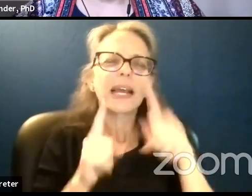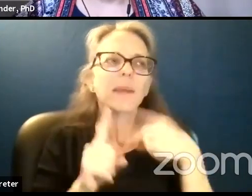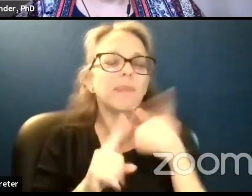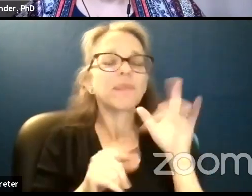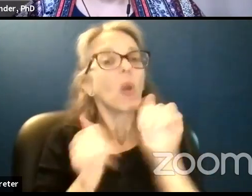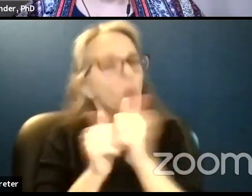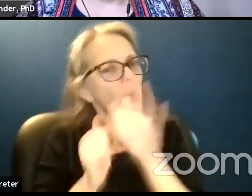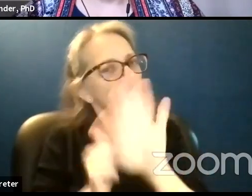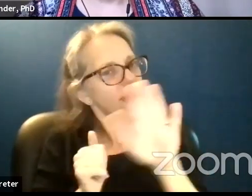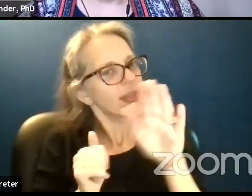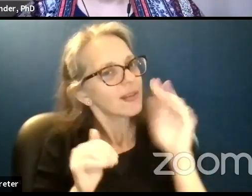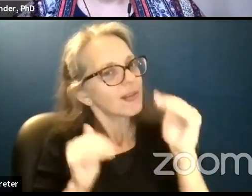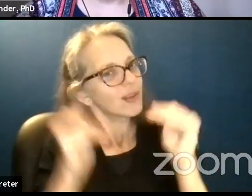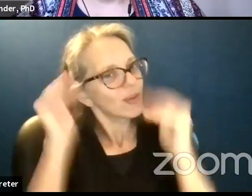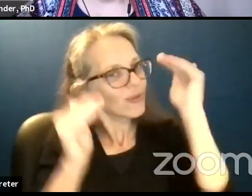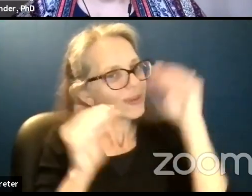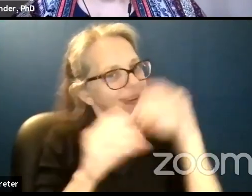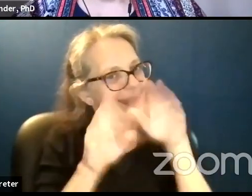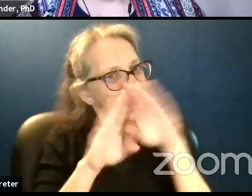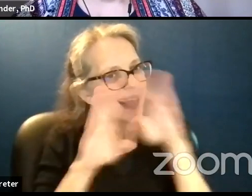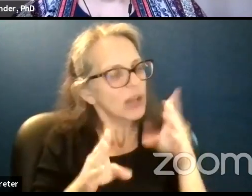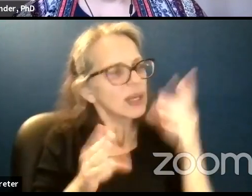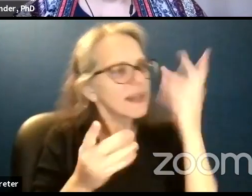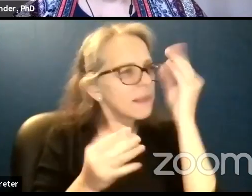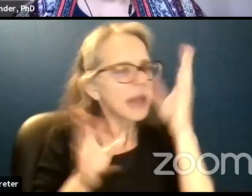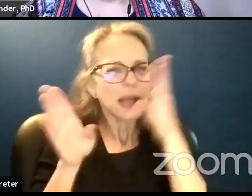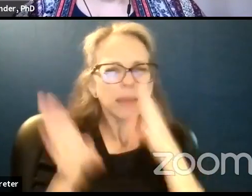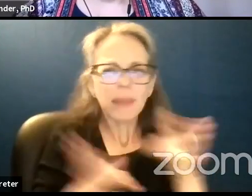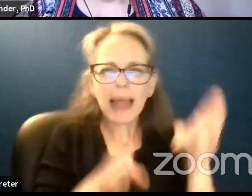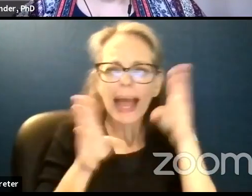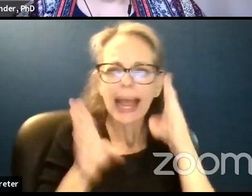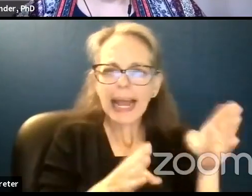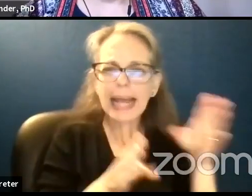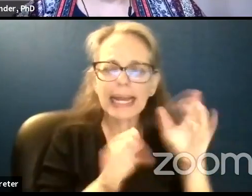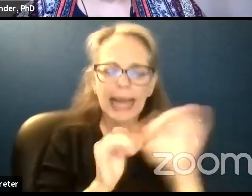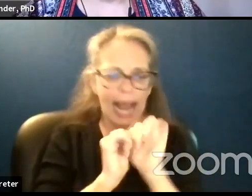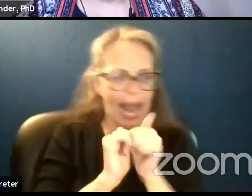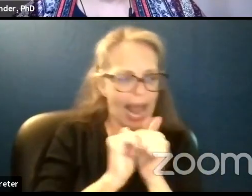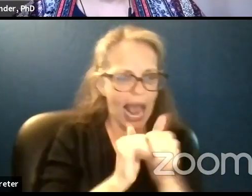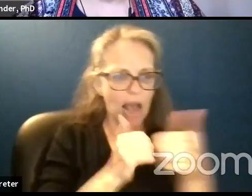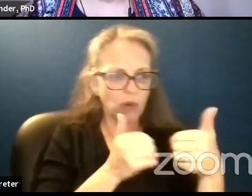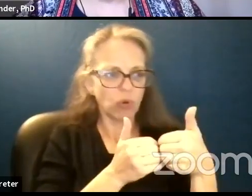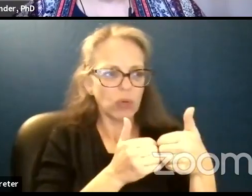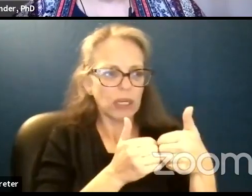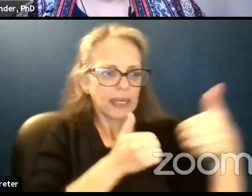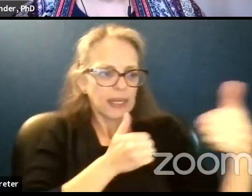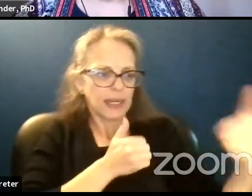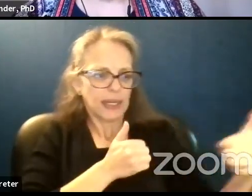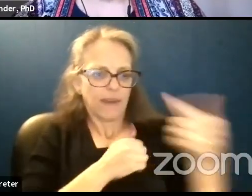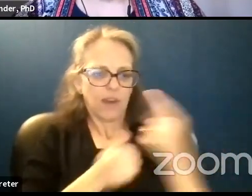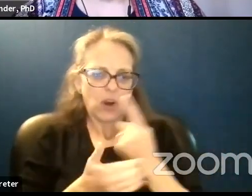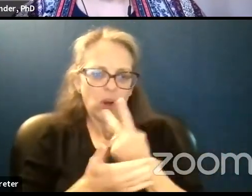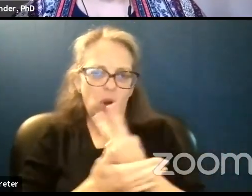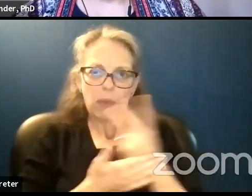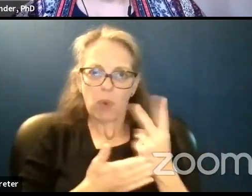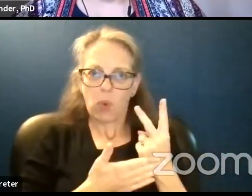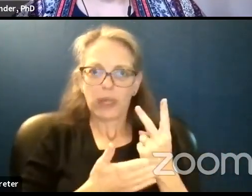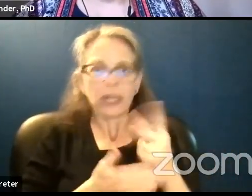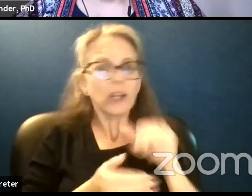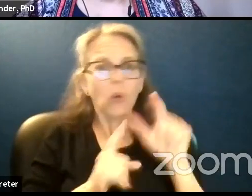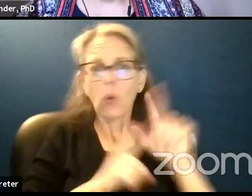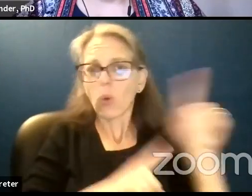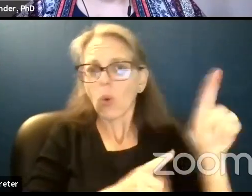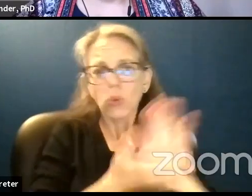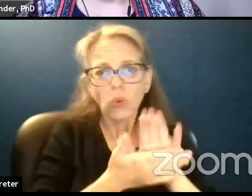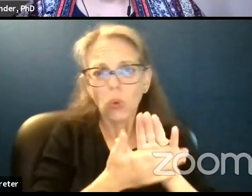grownups, you think about making that type of a plan. Isolating from other people for a couple of weeks. So that would mean like not going to school or camp